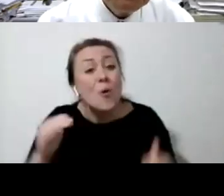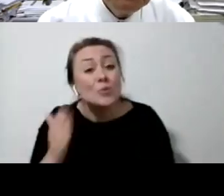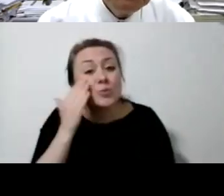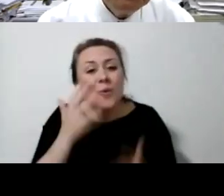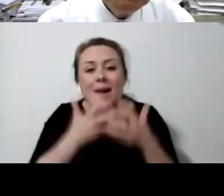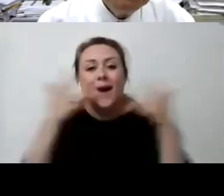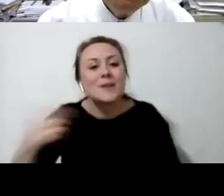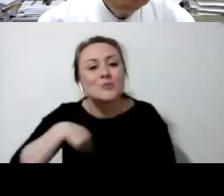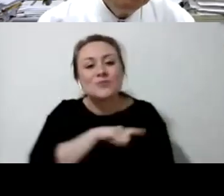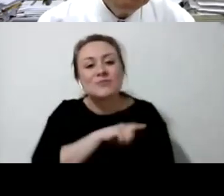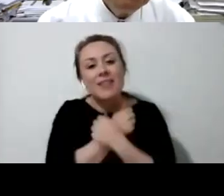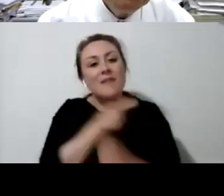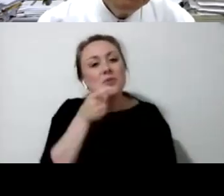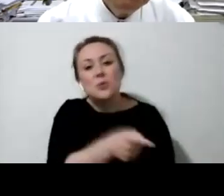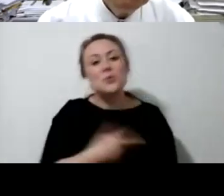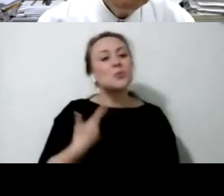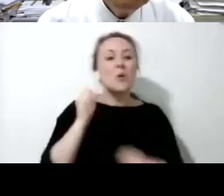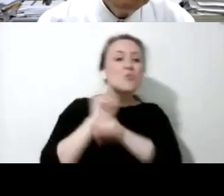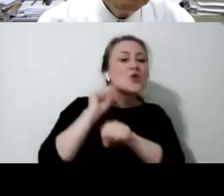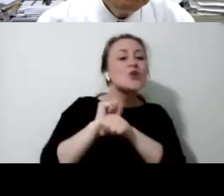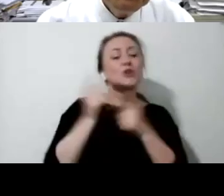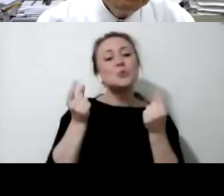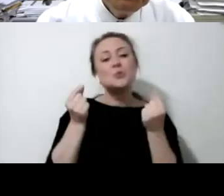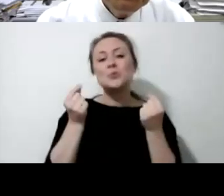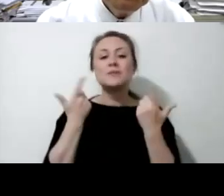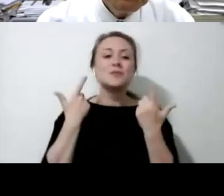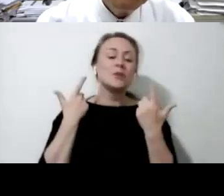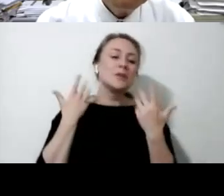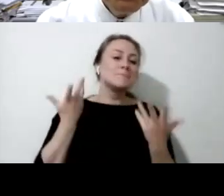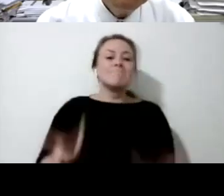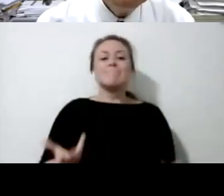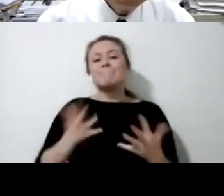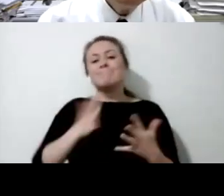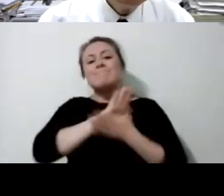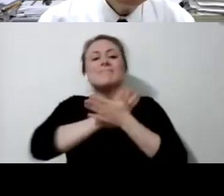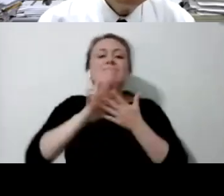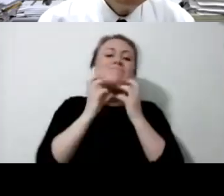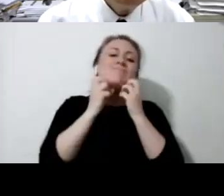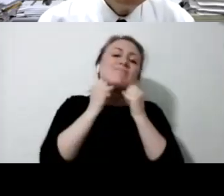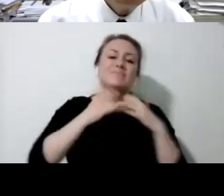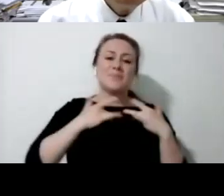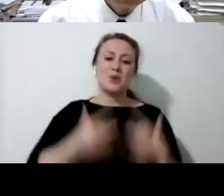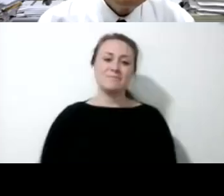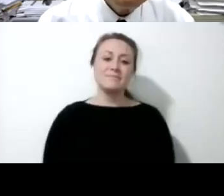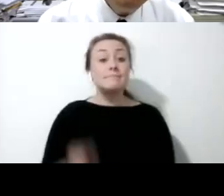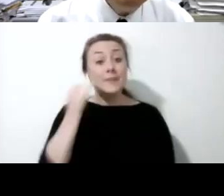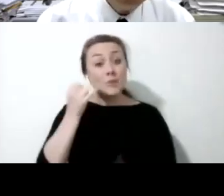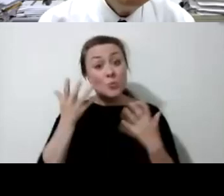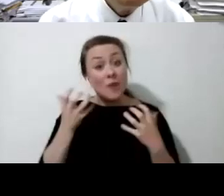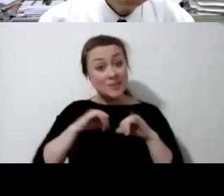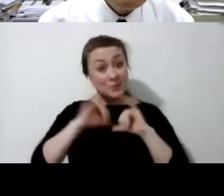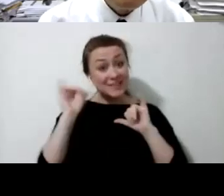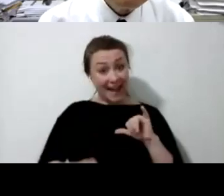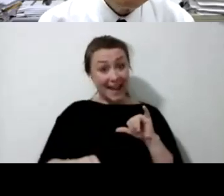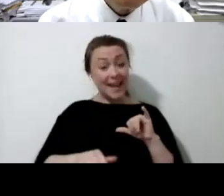appreciate the work that you do and your generous, humble heart. Thank you, everyone. If you want to stay on and chat, absolutely do